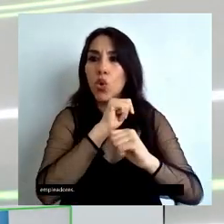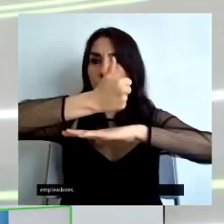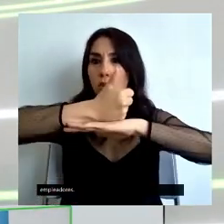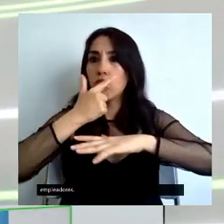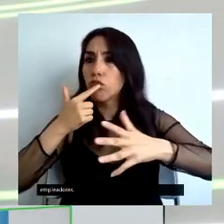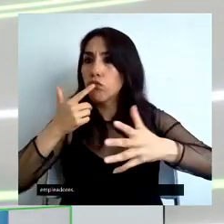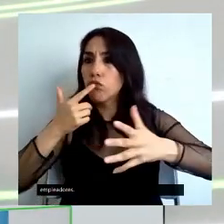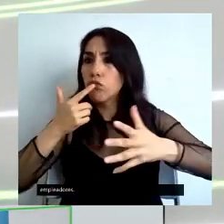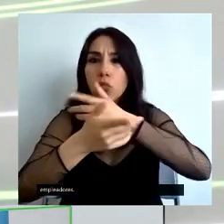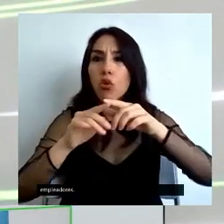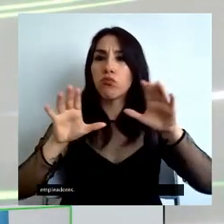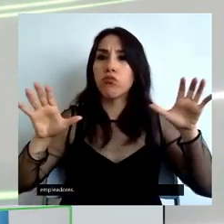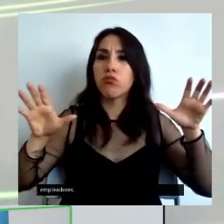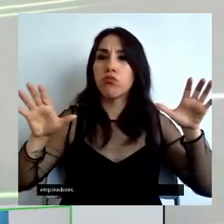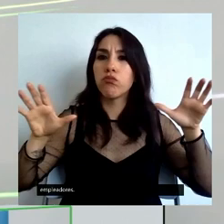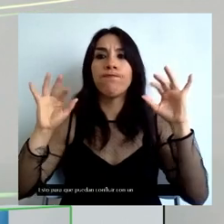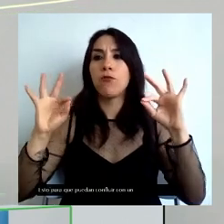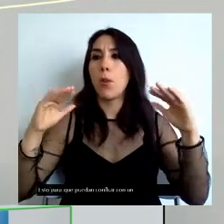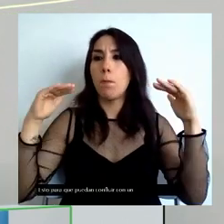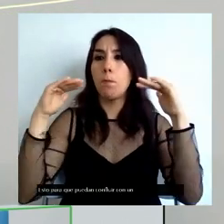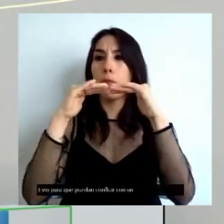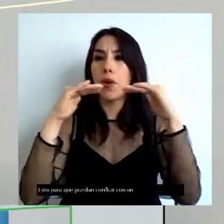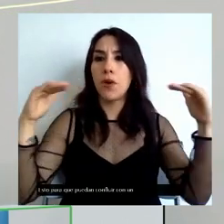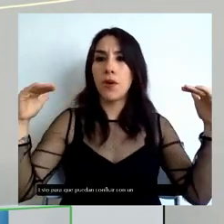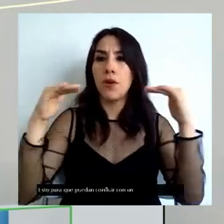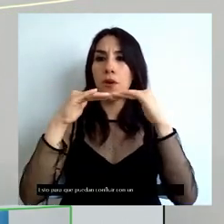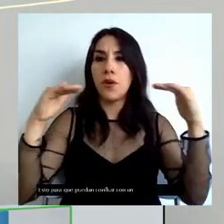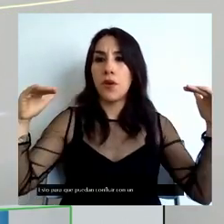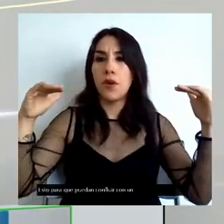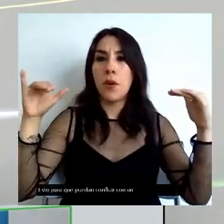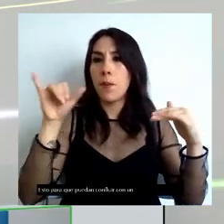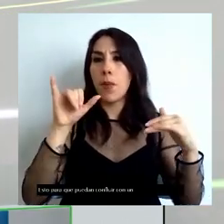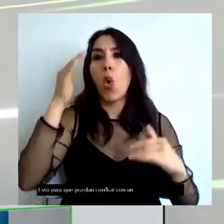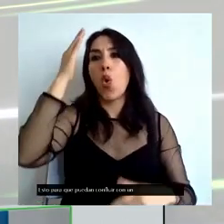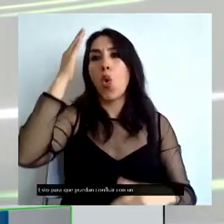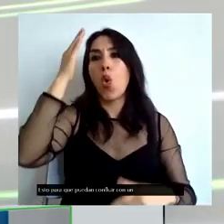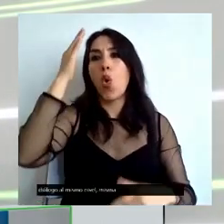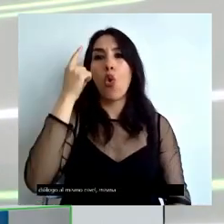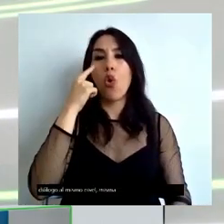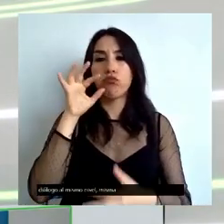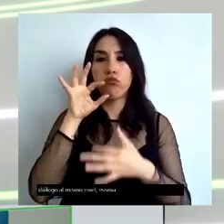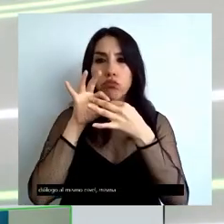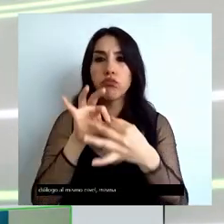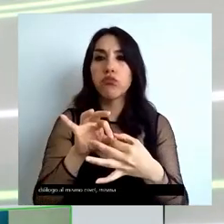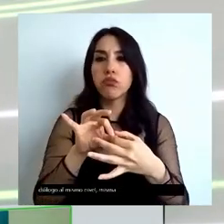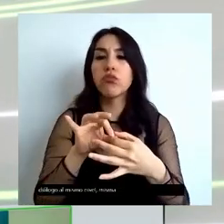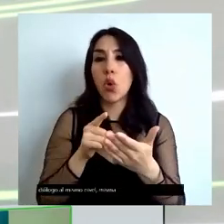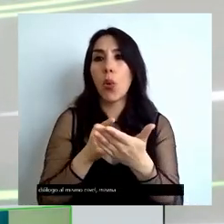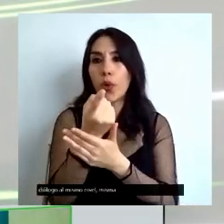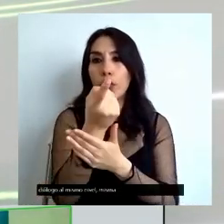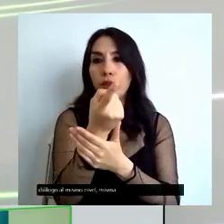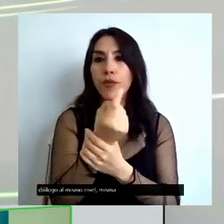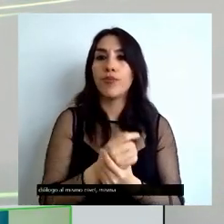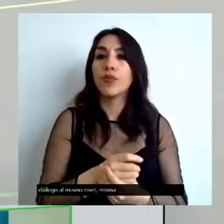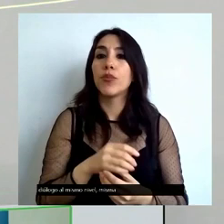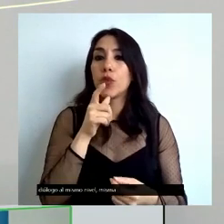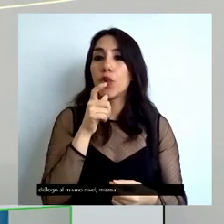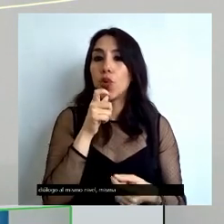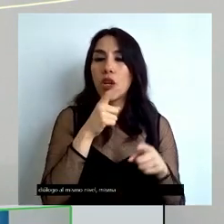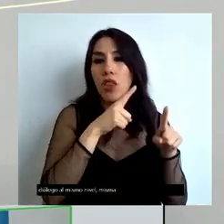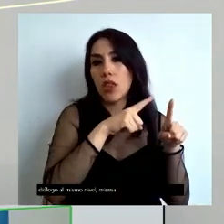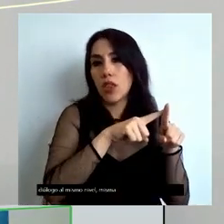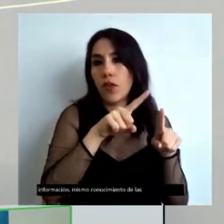can have a dialogue at the same level, with the same information, with the same opportunities and risks that